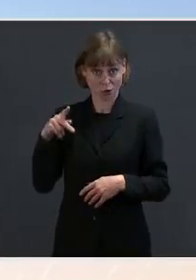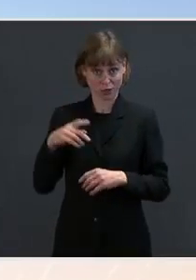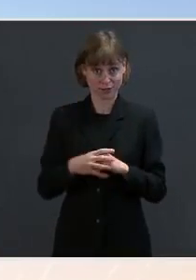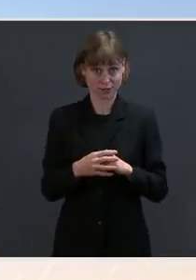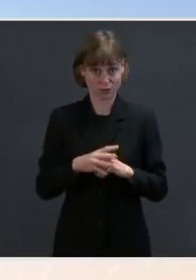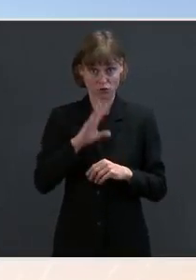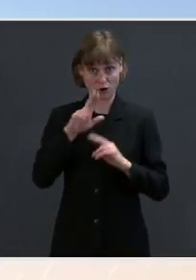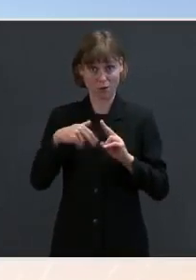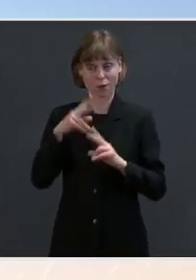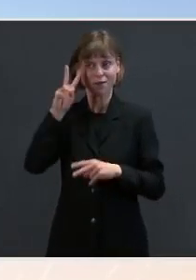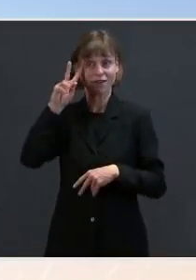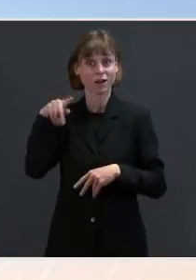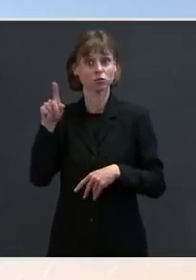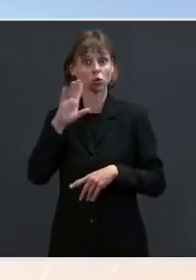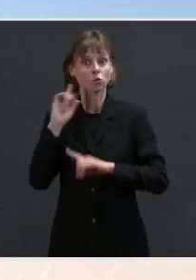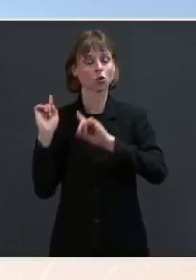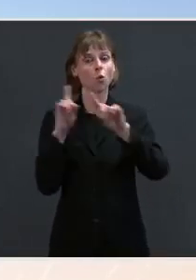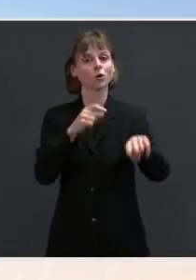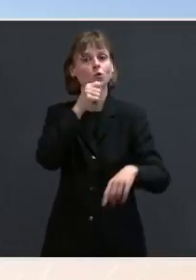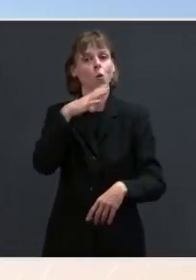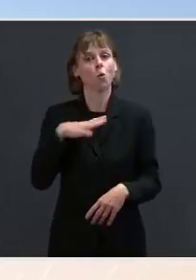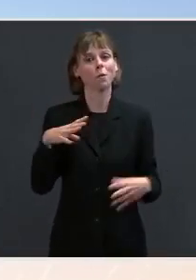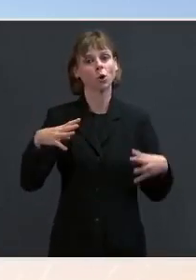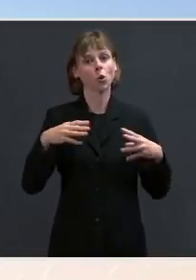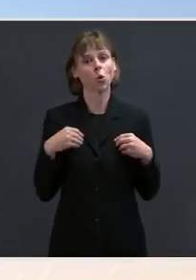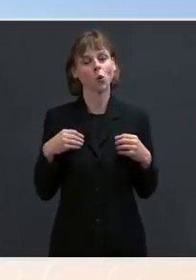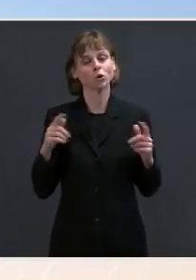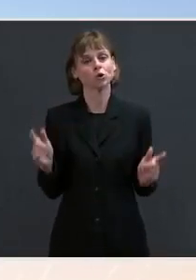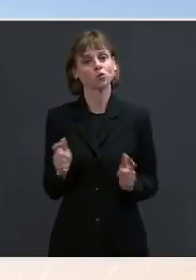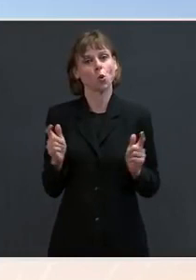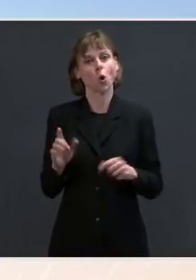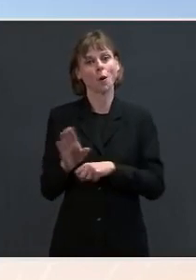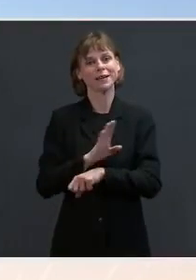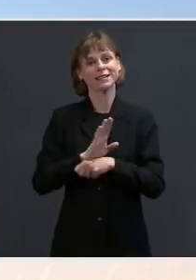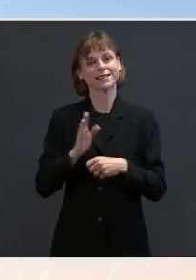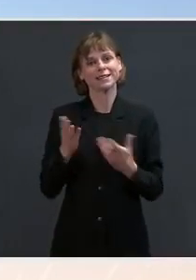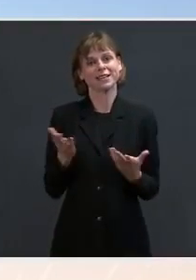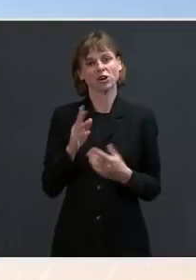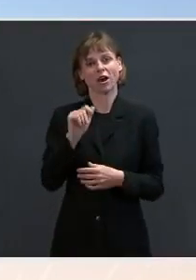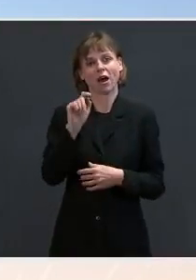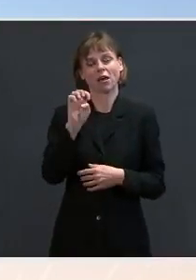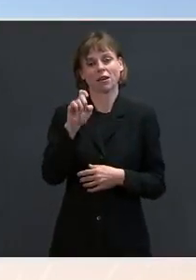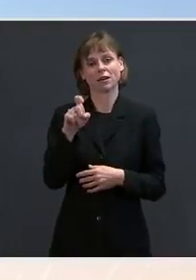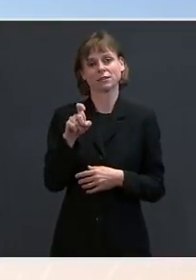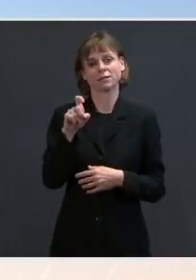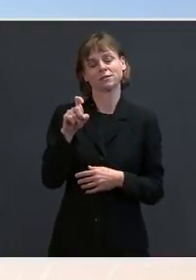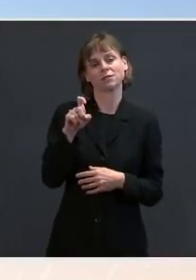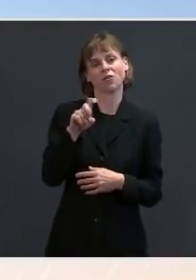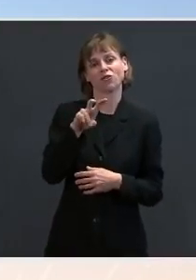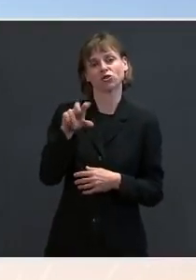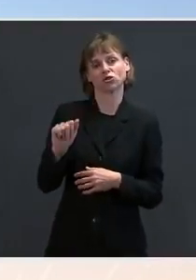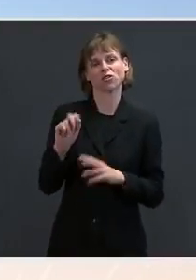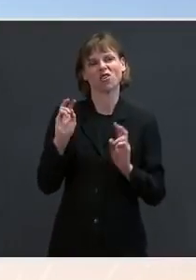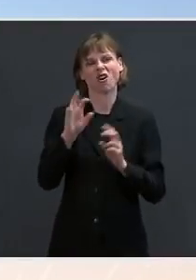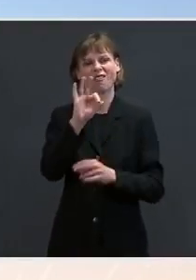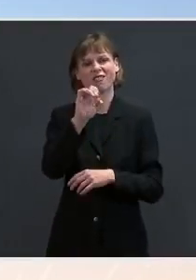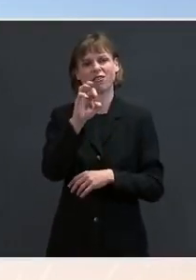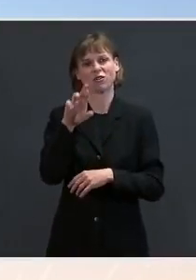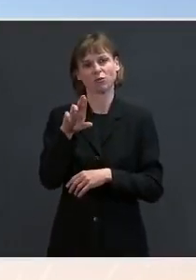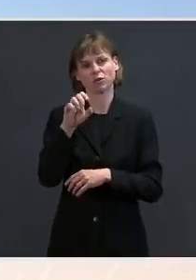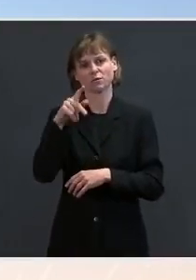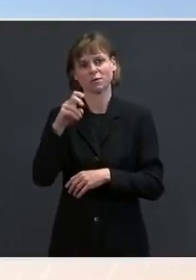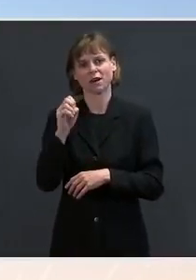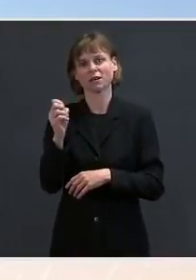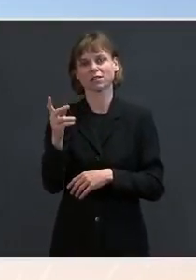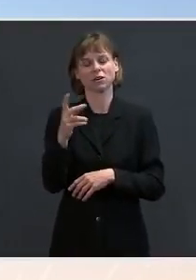will be visiting a woman-owned small business in Alexandria, Virginia later today called Fiberspace. The Vice President heard how the small business has